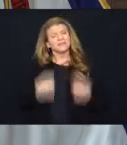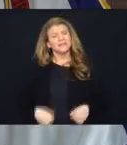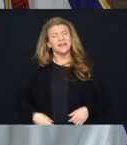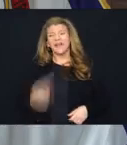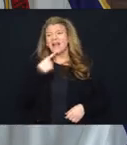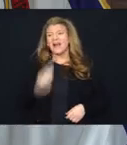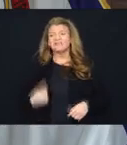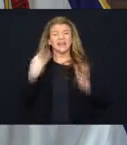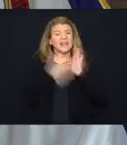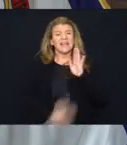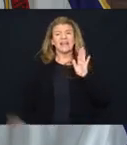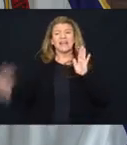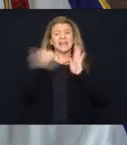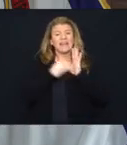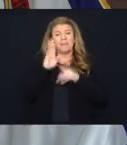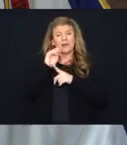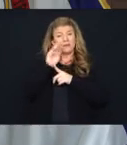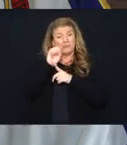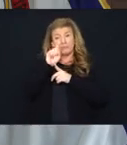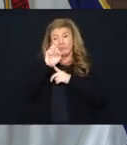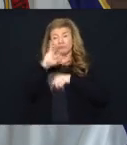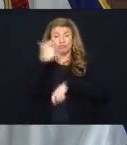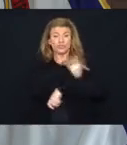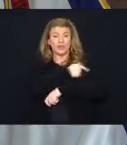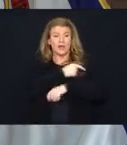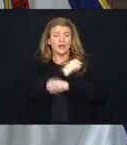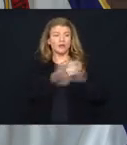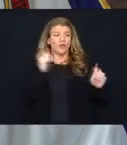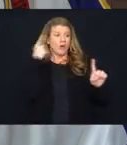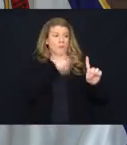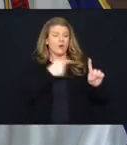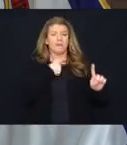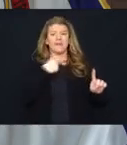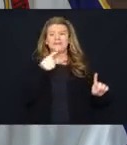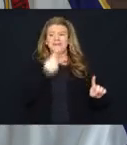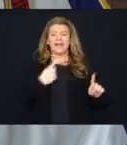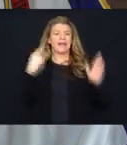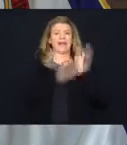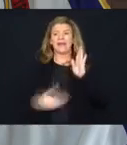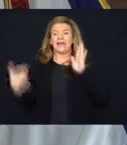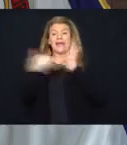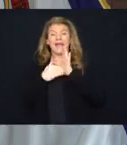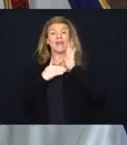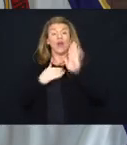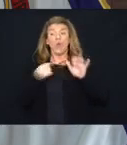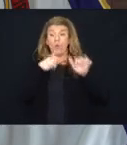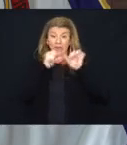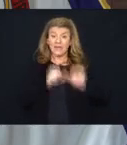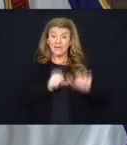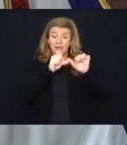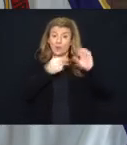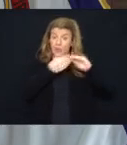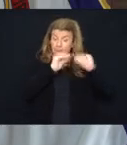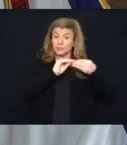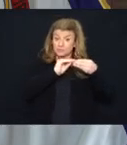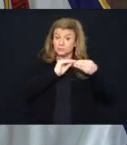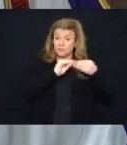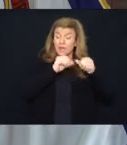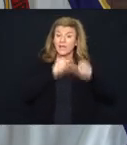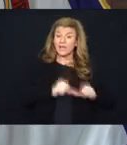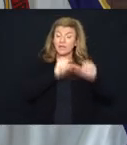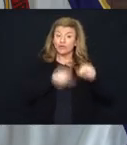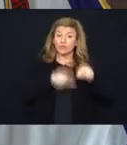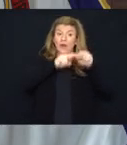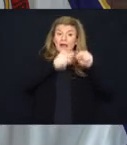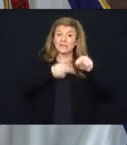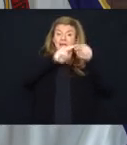to you over and over about the booster shot. There's no point in me just going over that again. We continue our numbers, continue to rise just